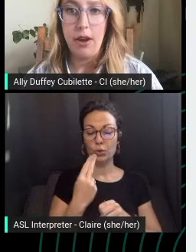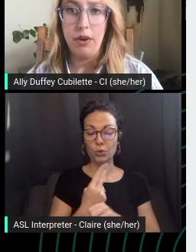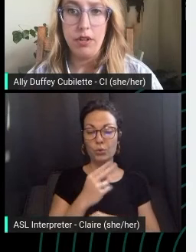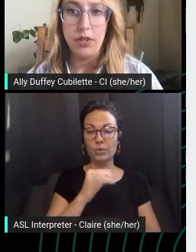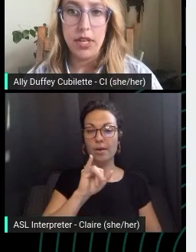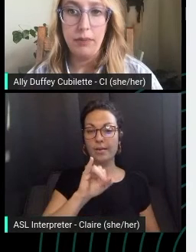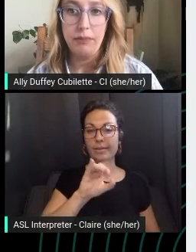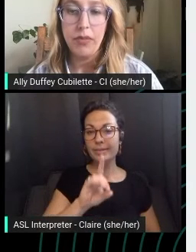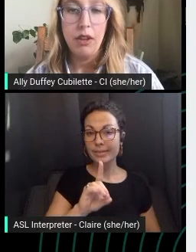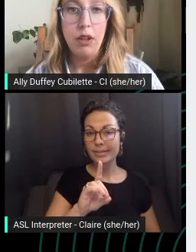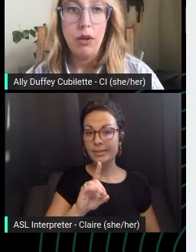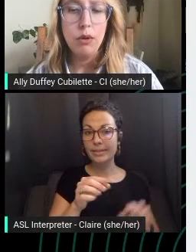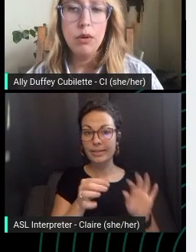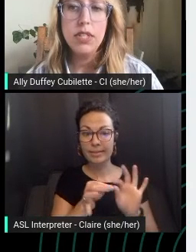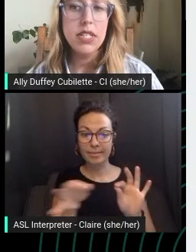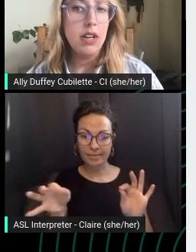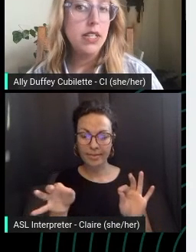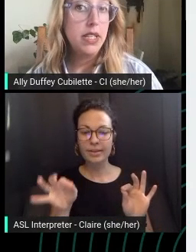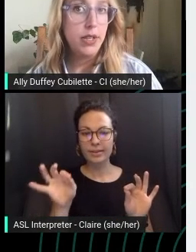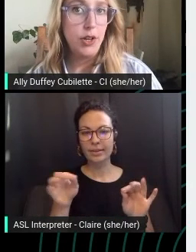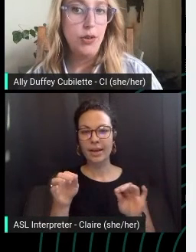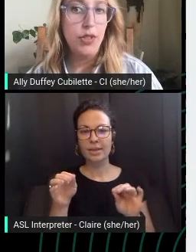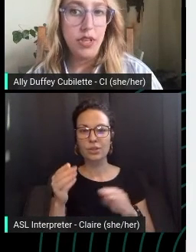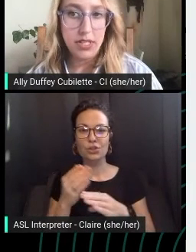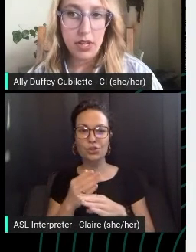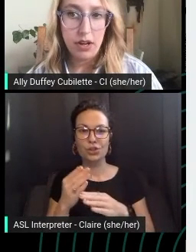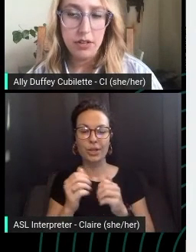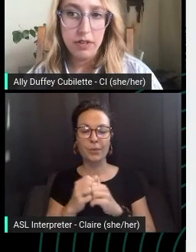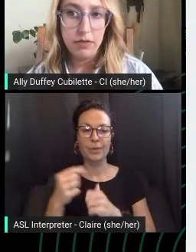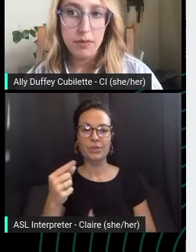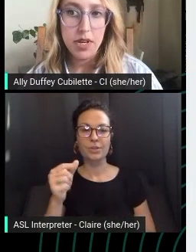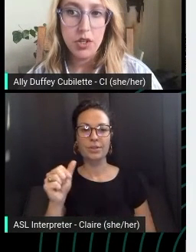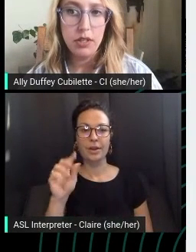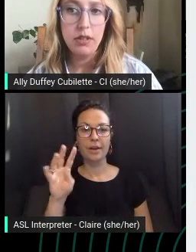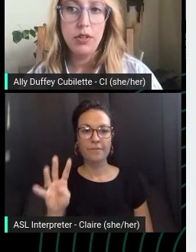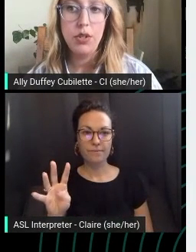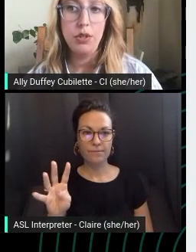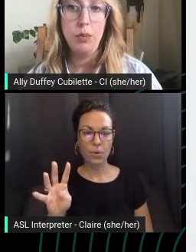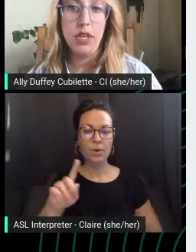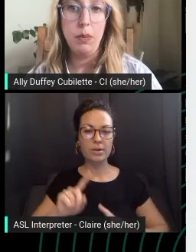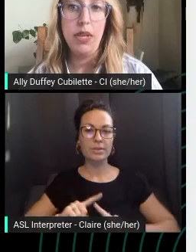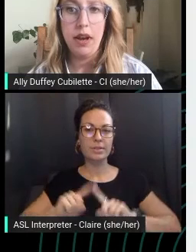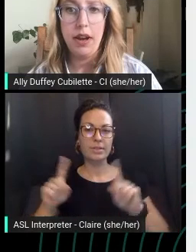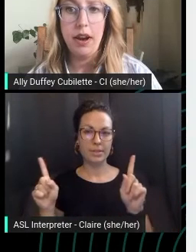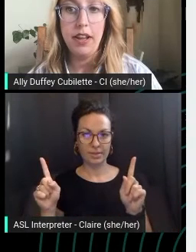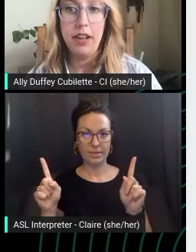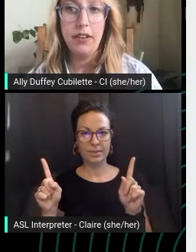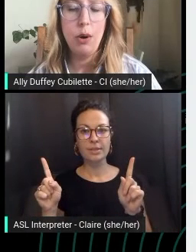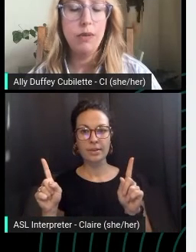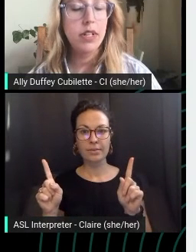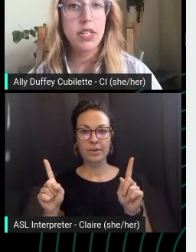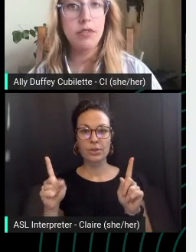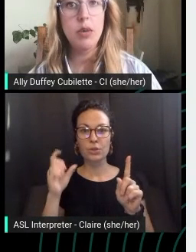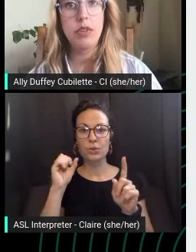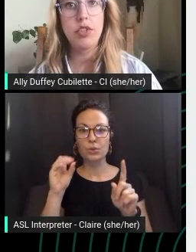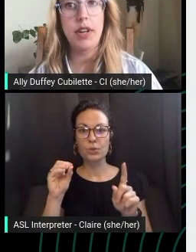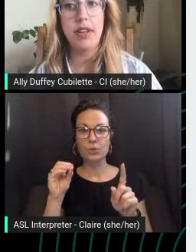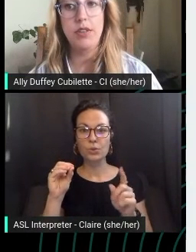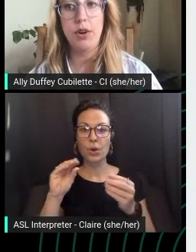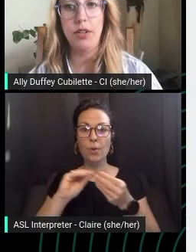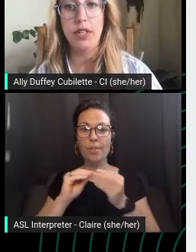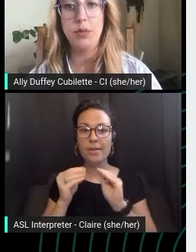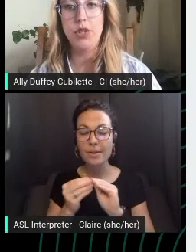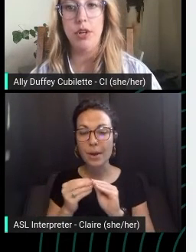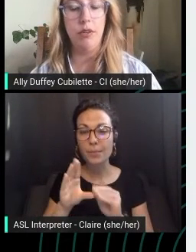their account on your site. Google does not consider this kind of information to be PII. However, it's definitely worth